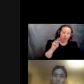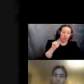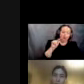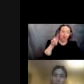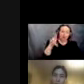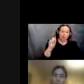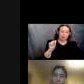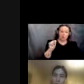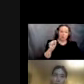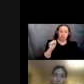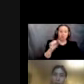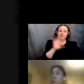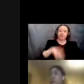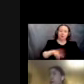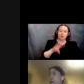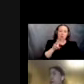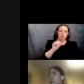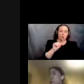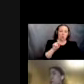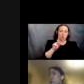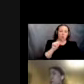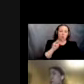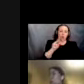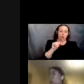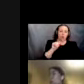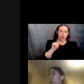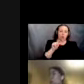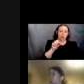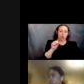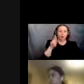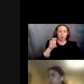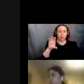near Coloma, where the gold rush was in